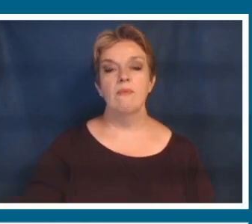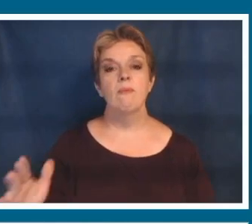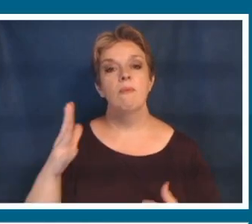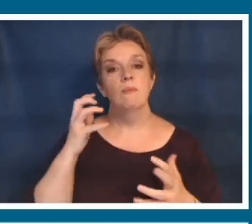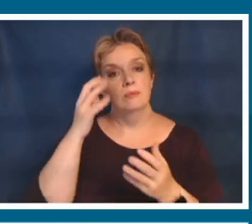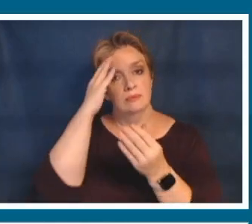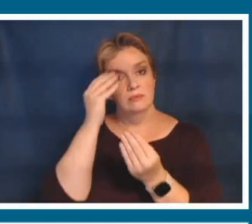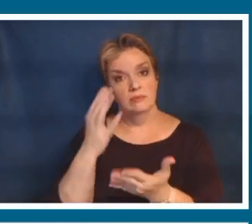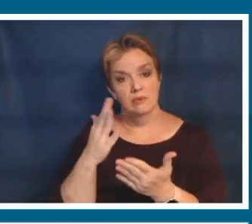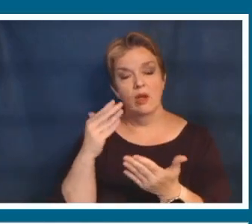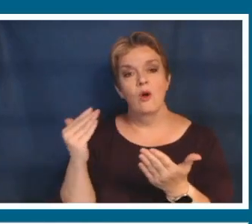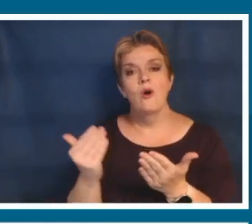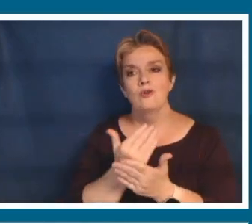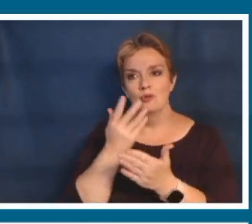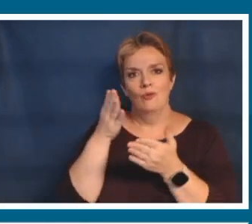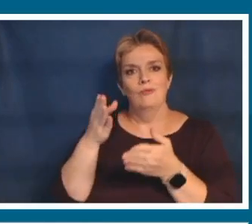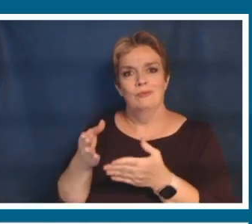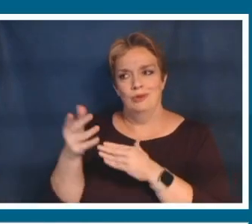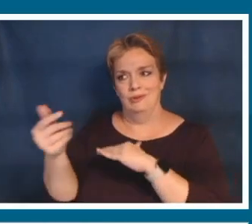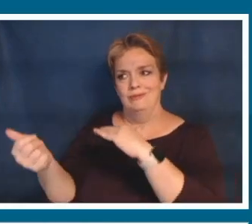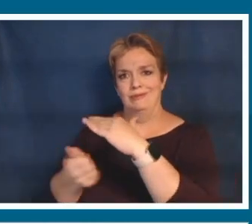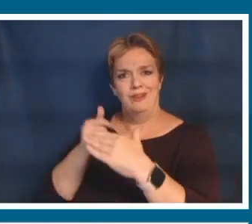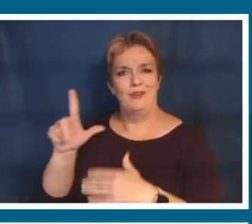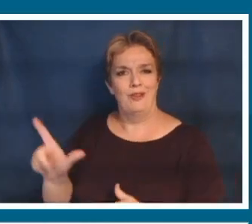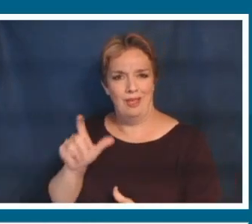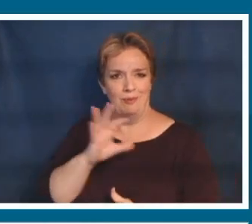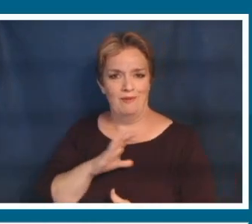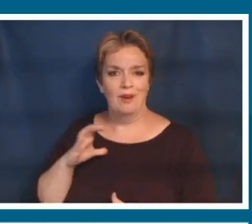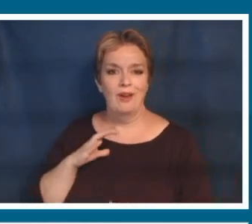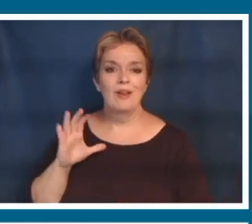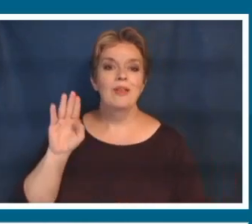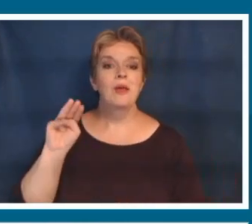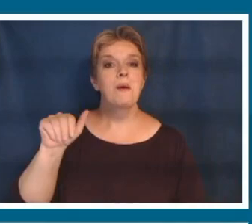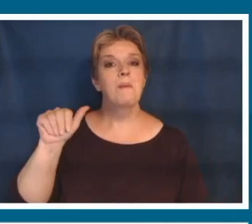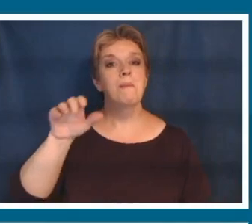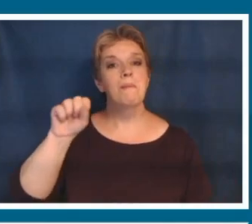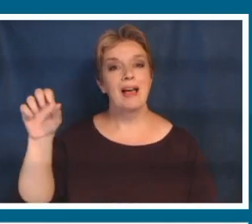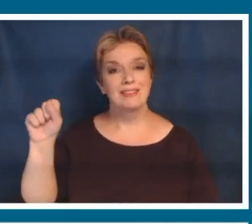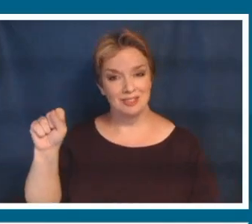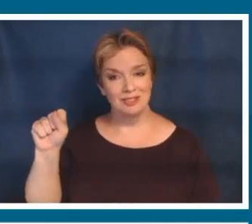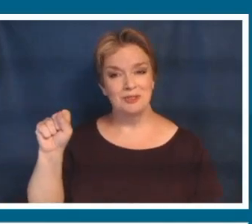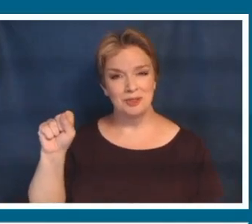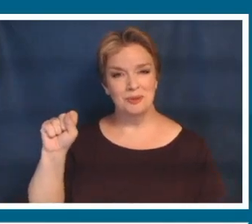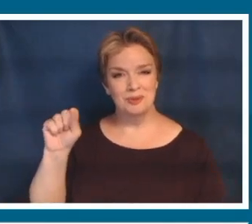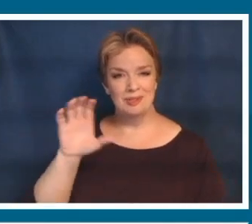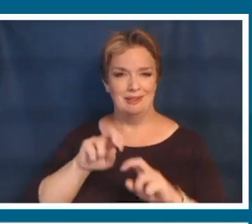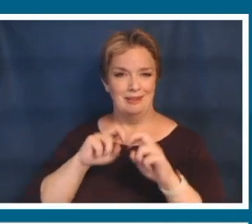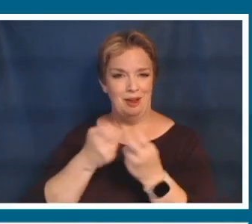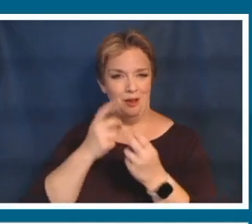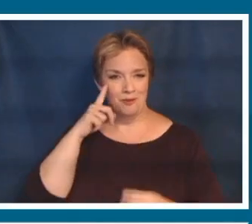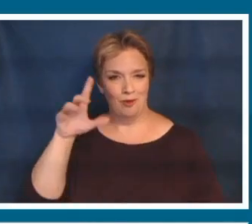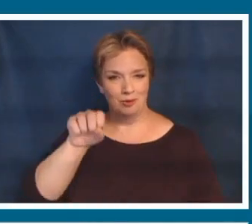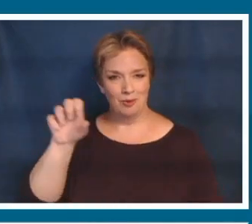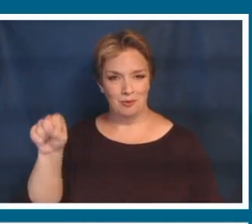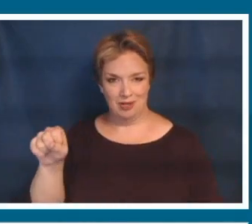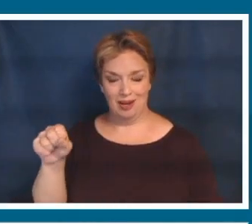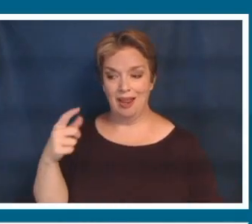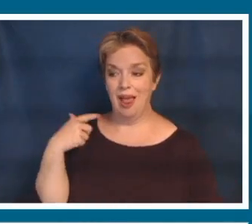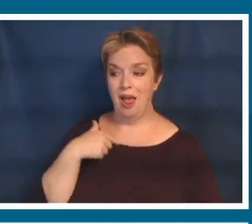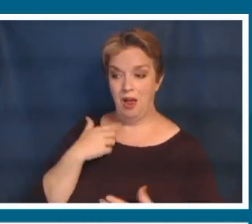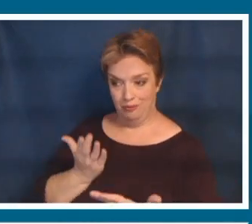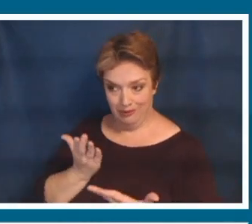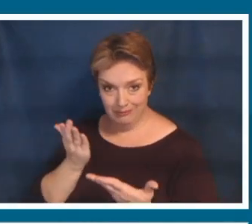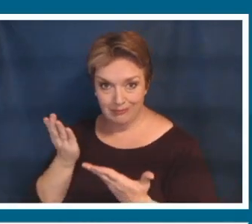the Massachusetts Council for the Social Studies, and they answered the call of the library to put in a application for a